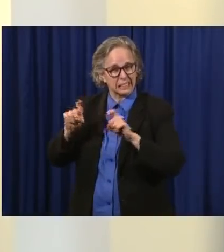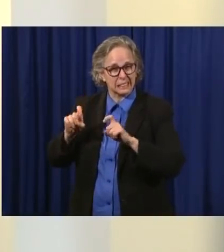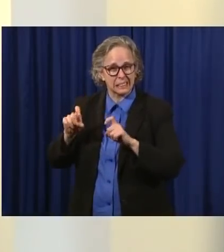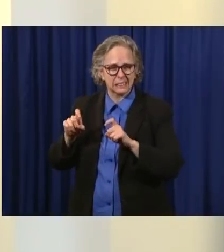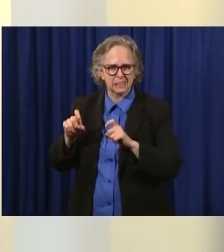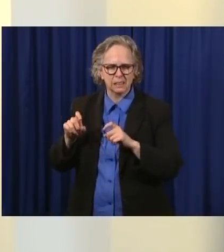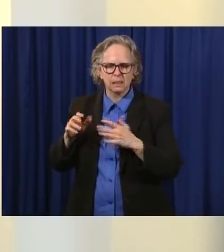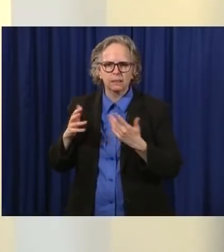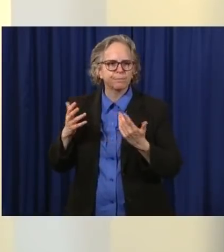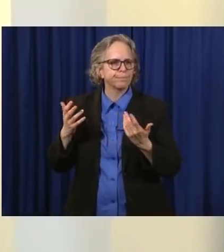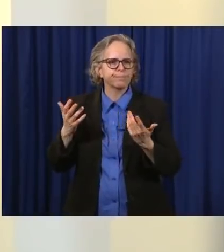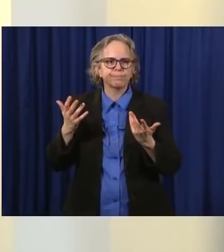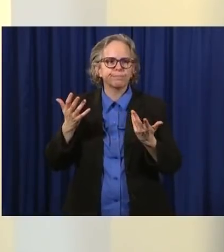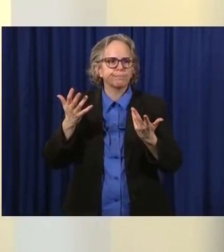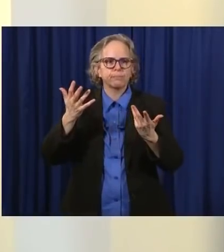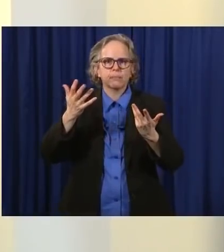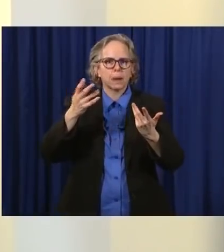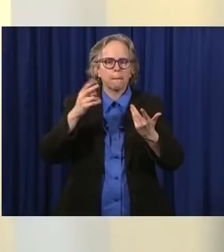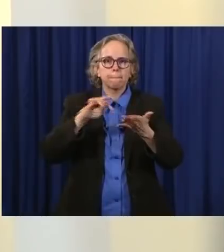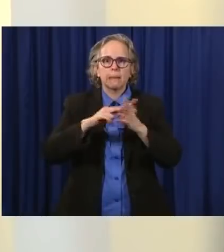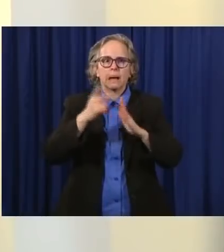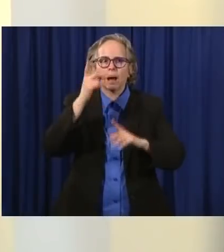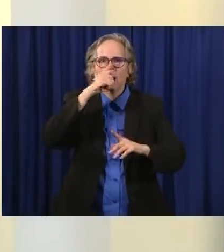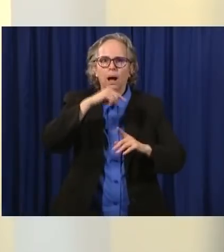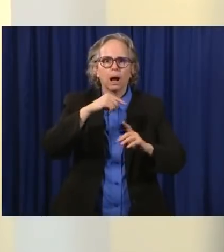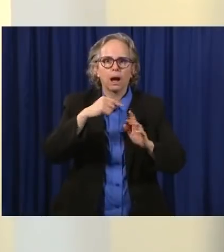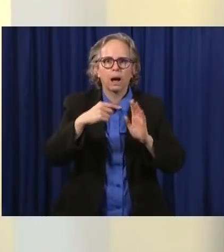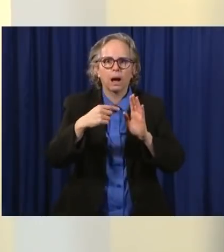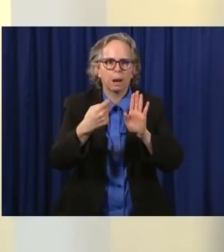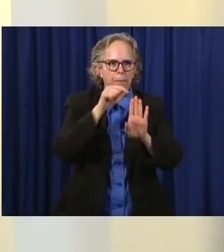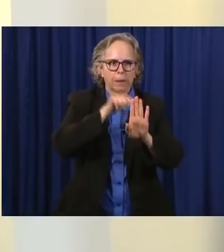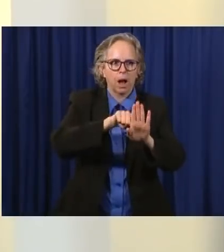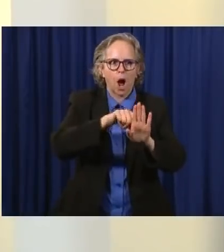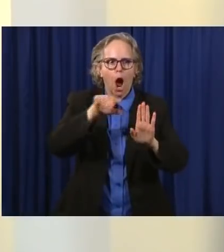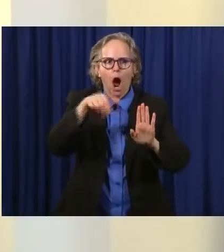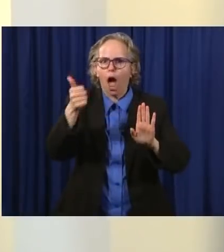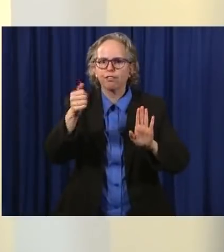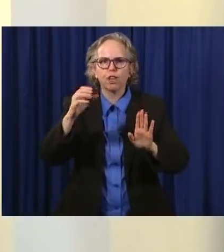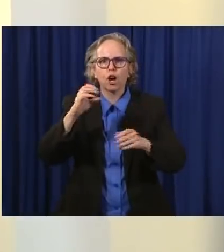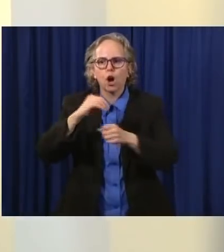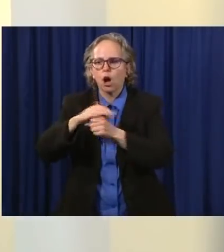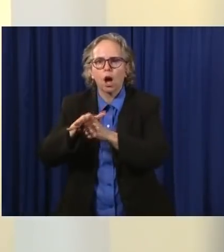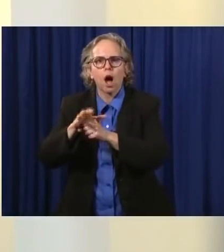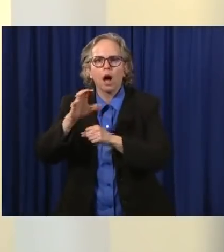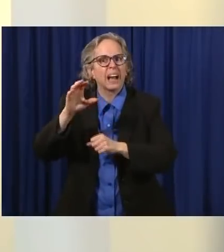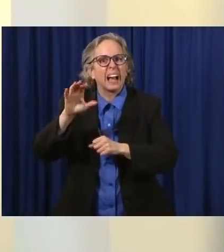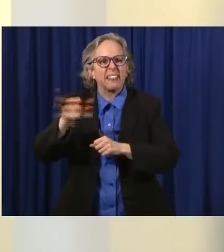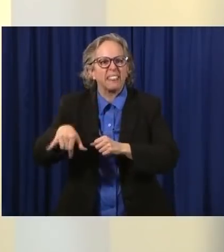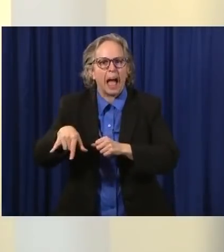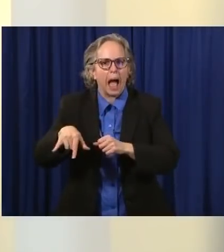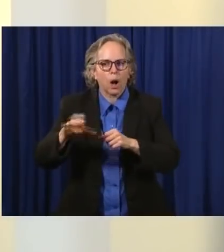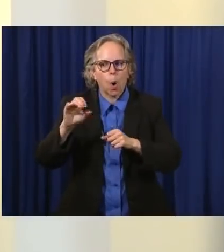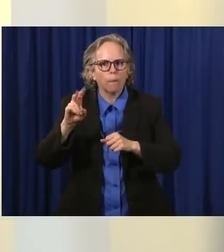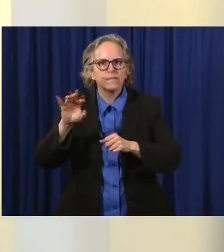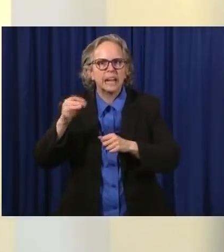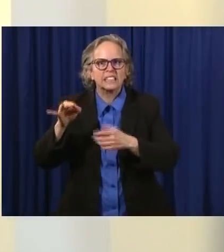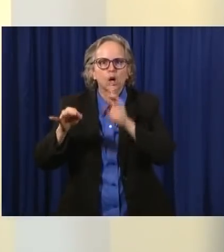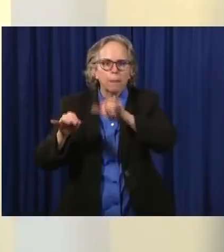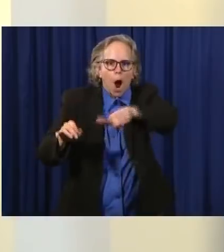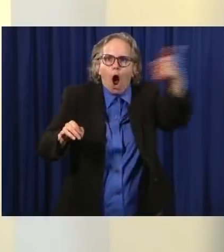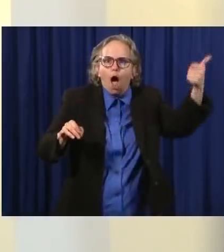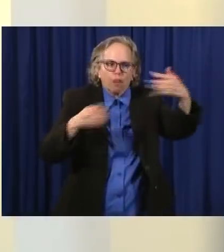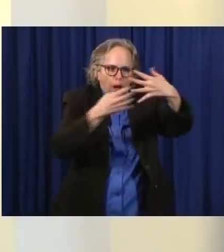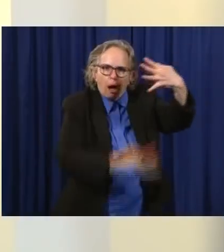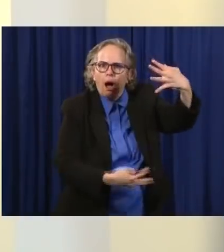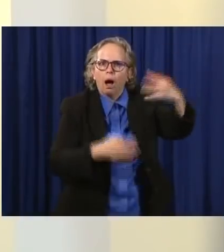false positives. Someone also could have had symptoms back in January, but it could have been something else, and then maybe they had